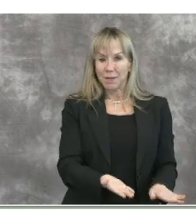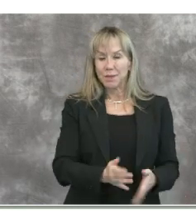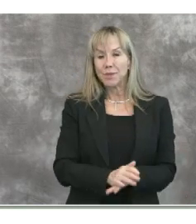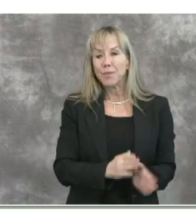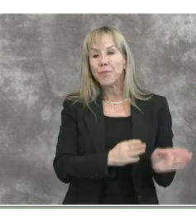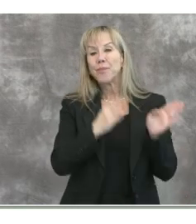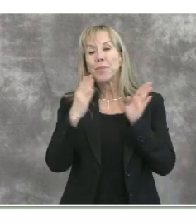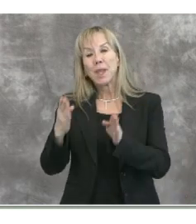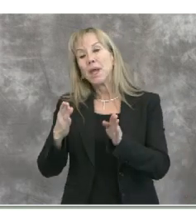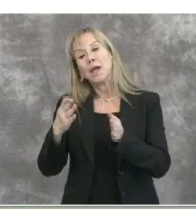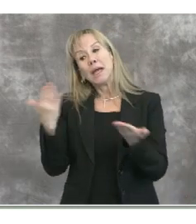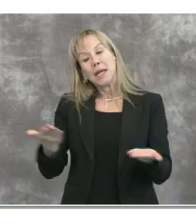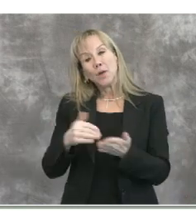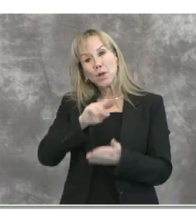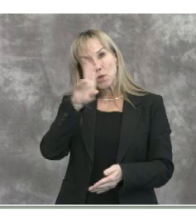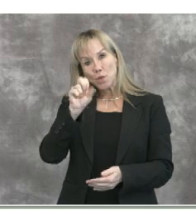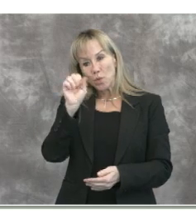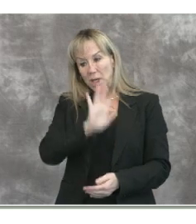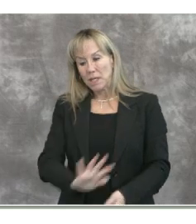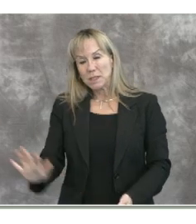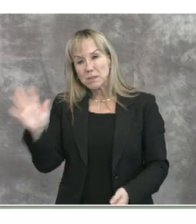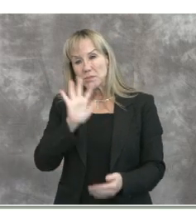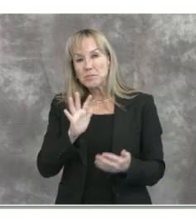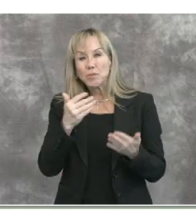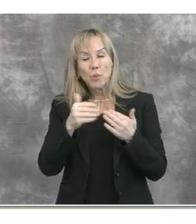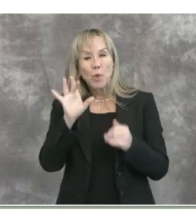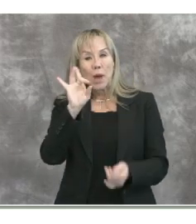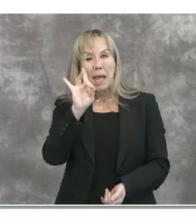Nationwide, there were almost